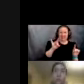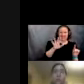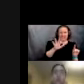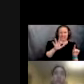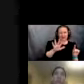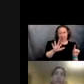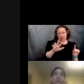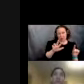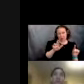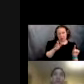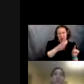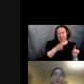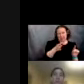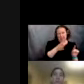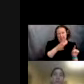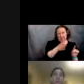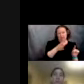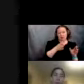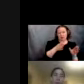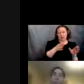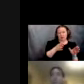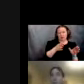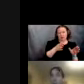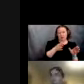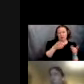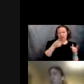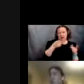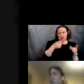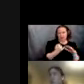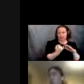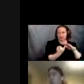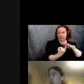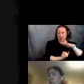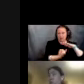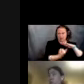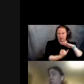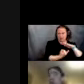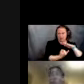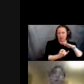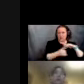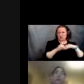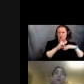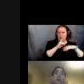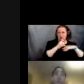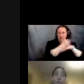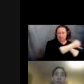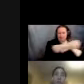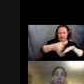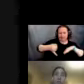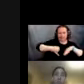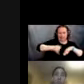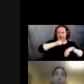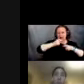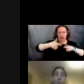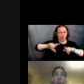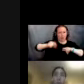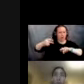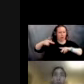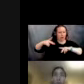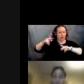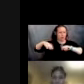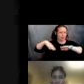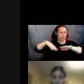1853 was in this period of isolation. So the country was closed to outsiders except the